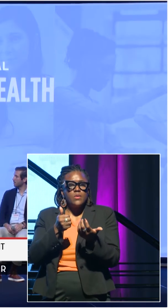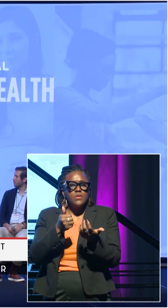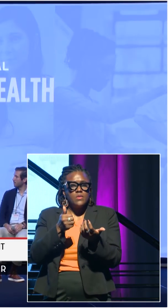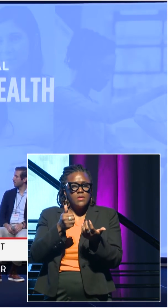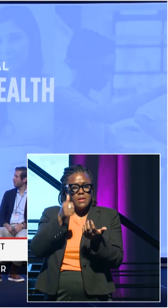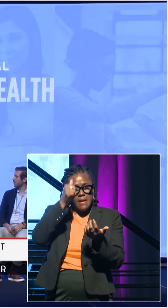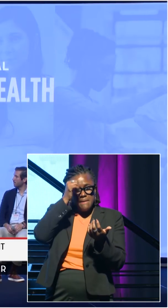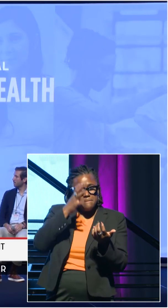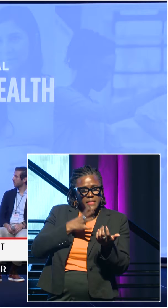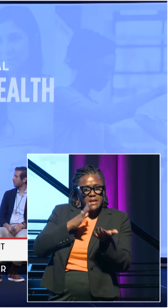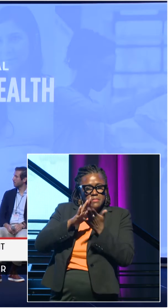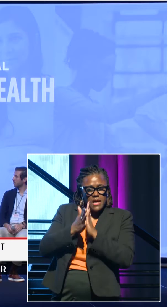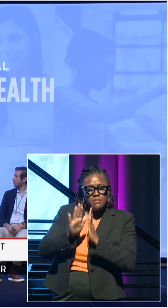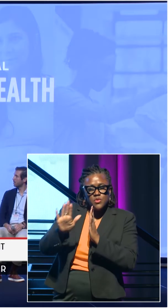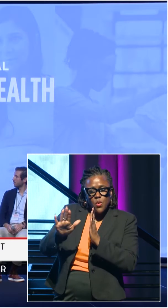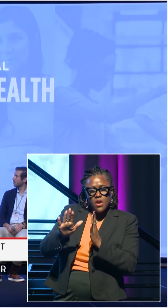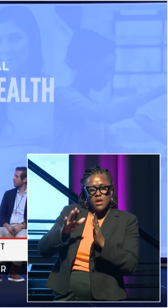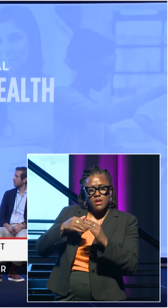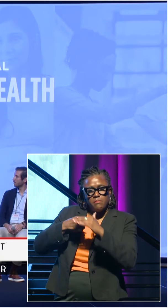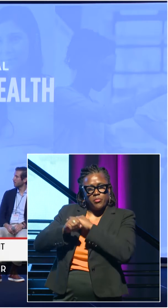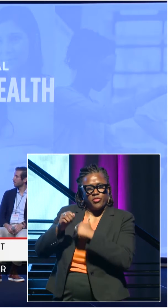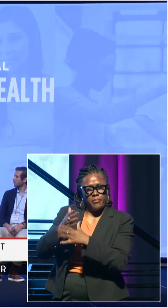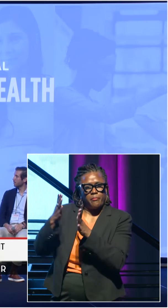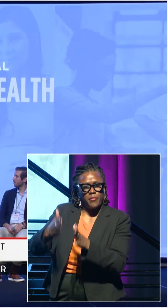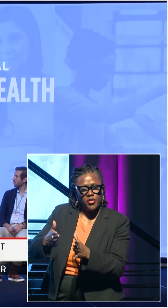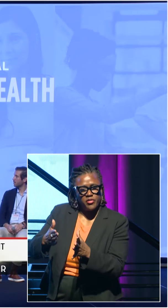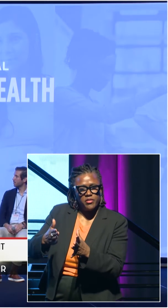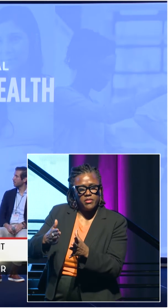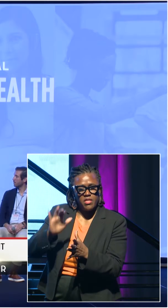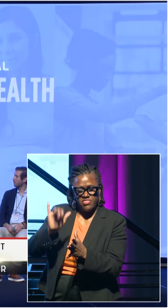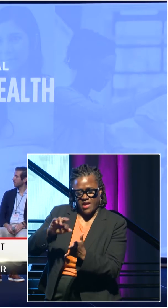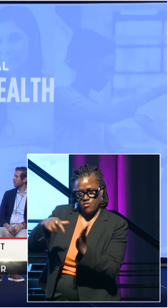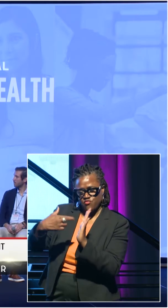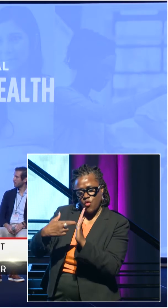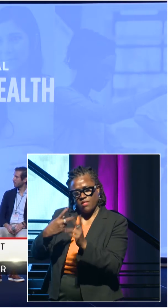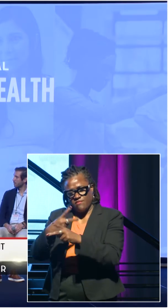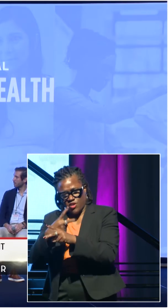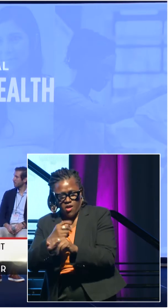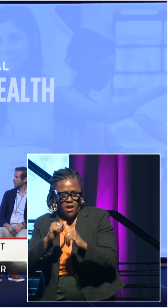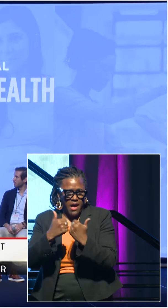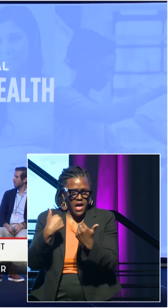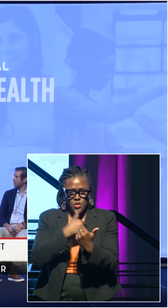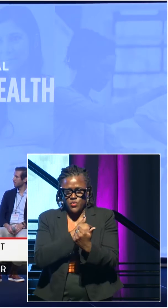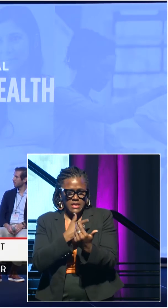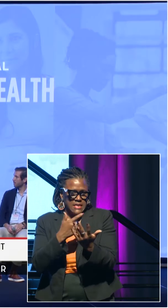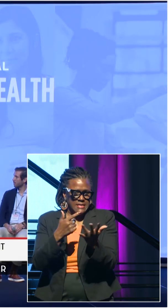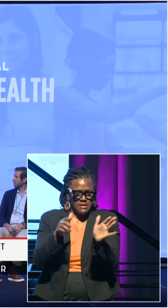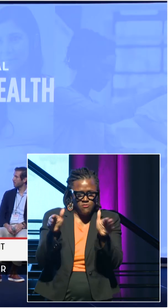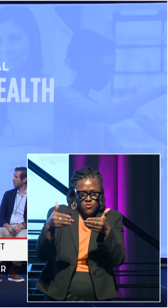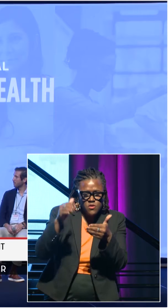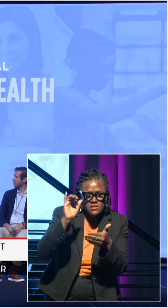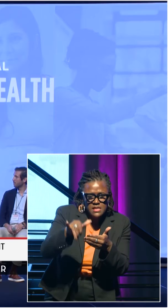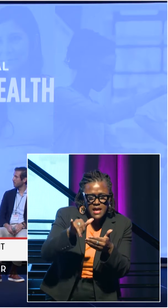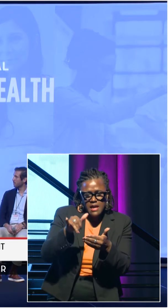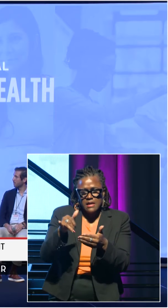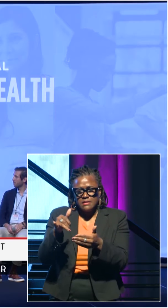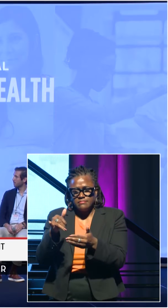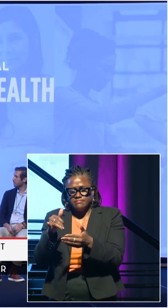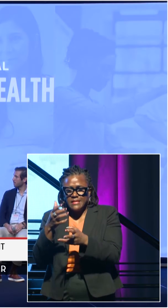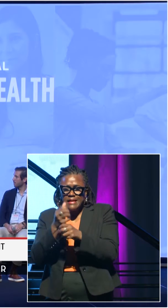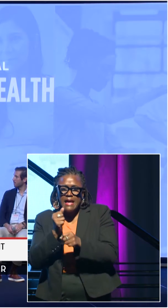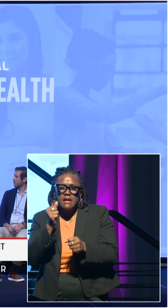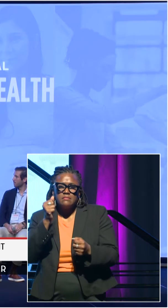as your other birthing partner to play. And so I've got to figure out a way how we target and get Black and